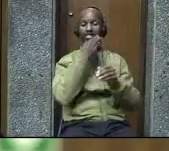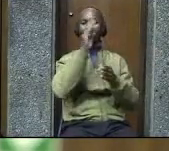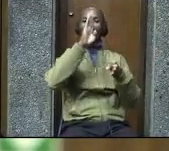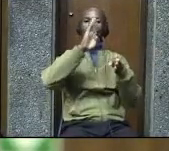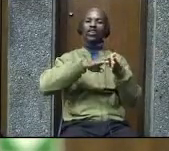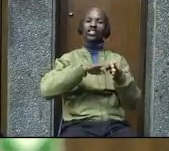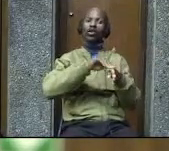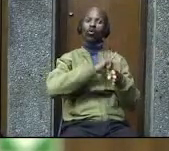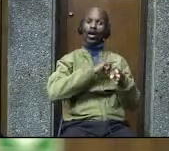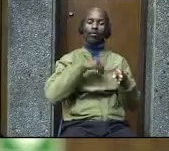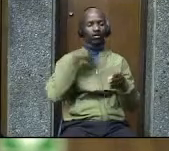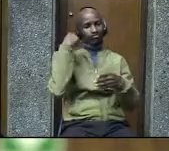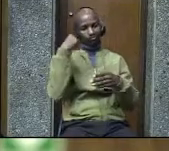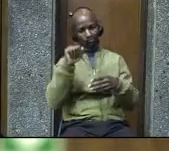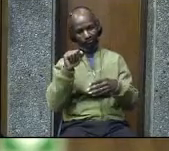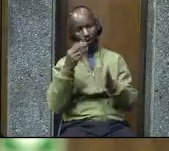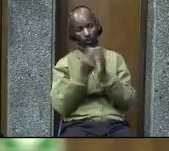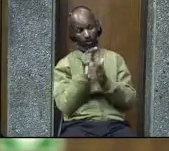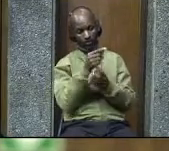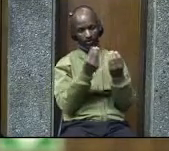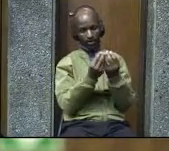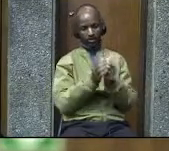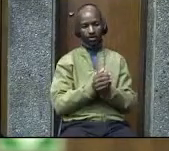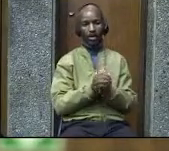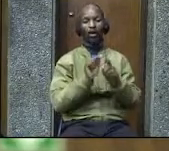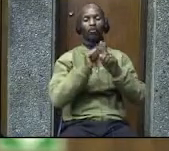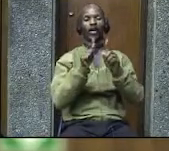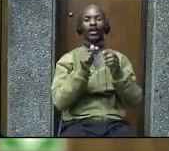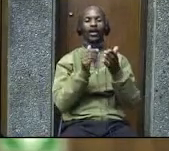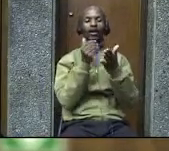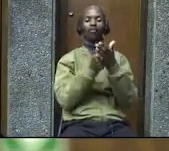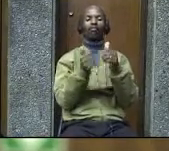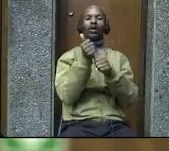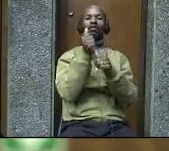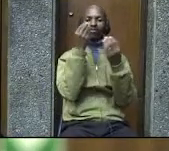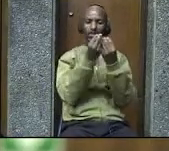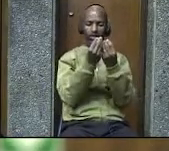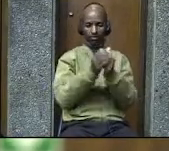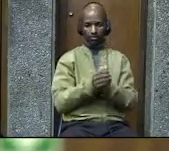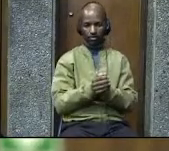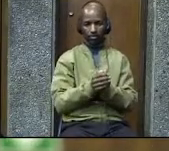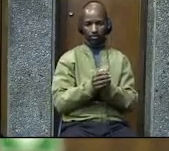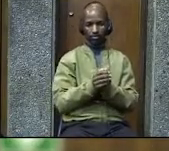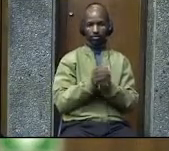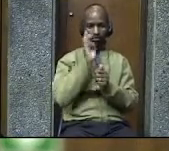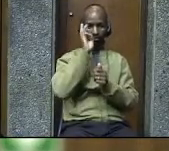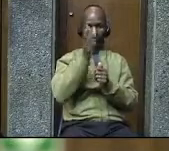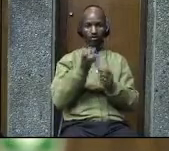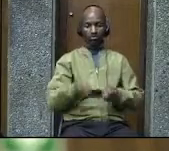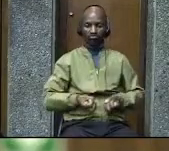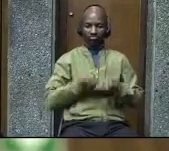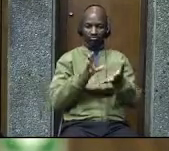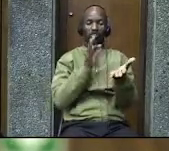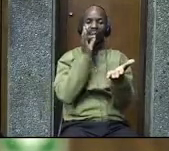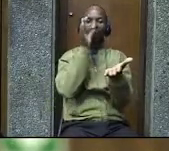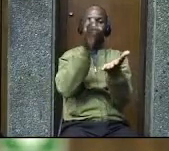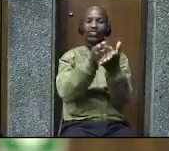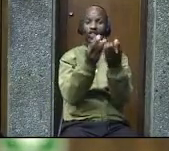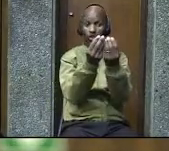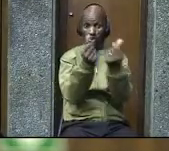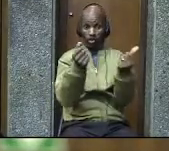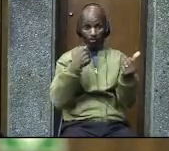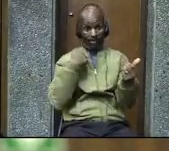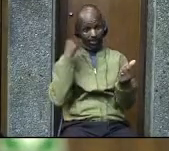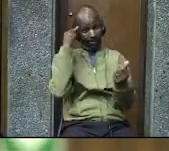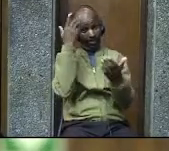ka obaneng ke hanana leona. But above that or beyond that, ke tlo fana hape le ka proposed solutions or what I